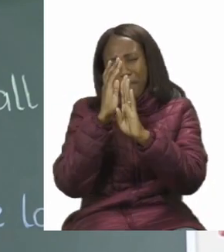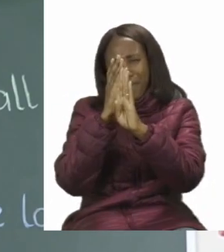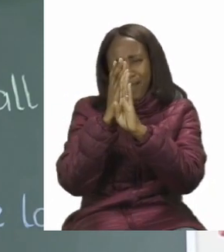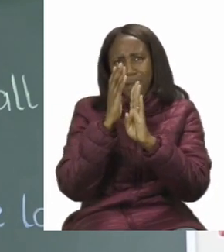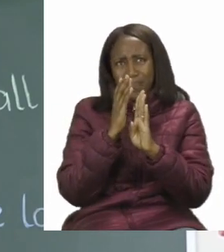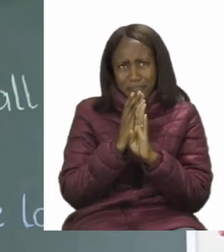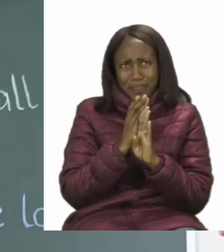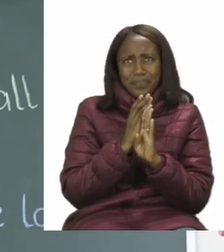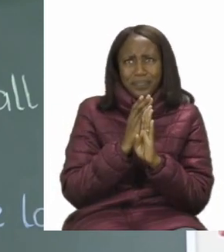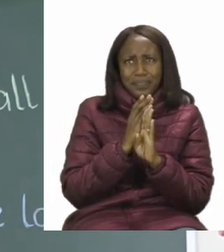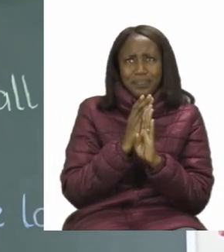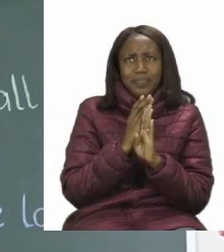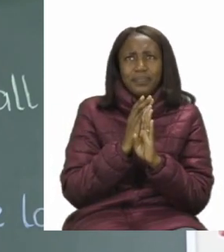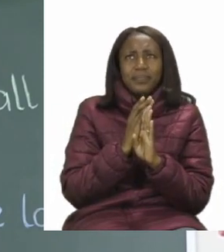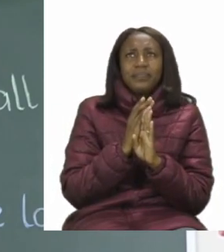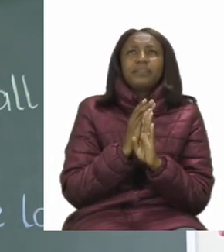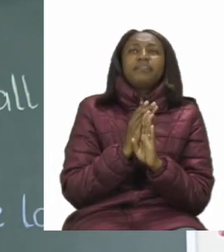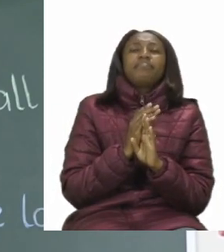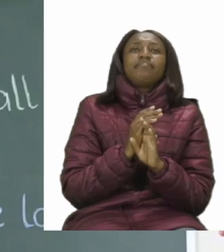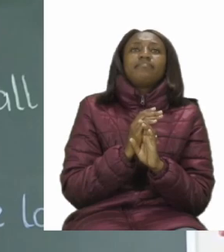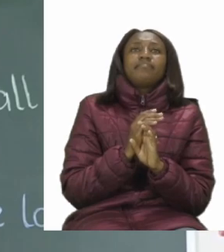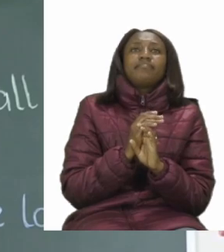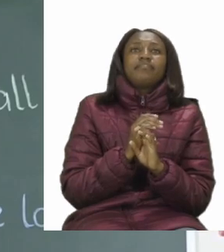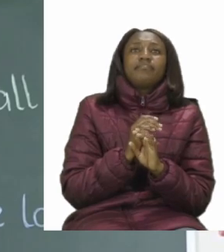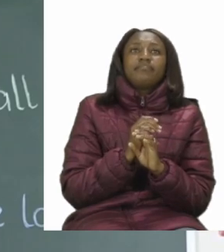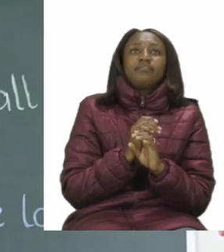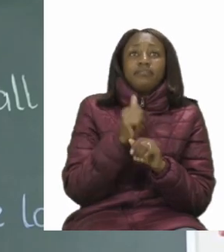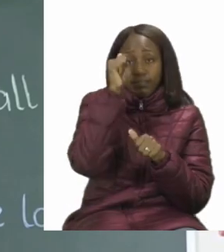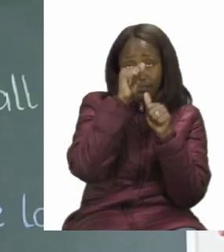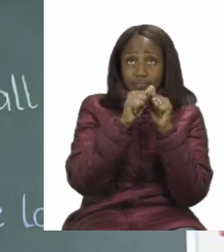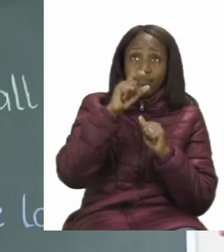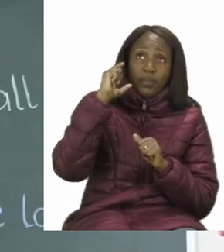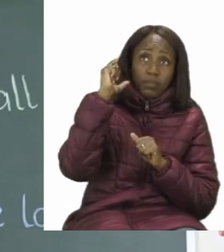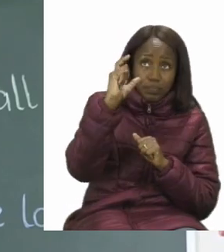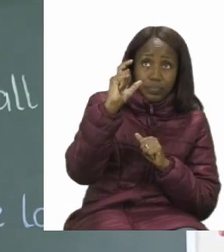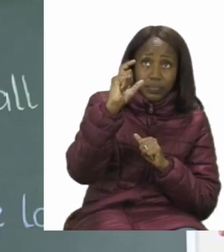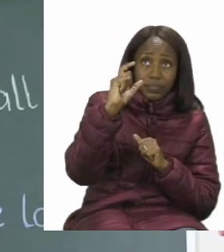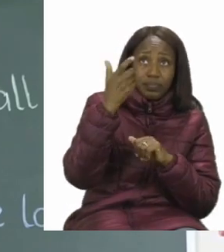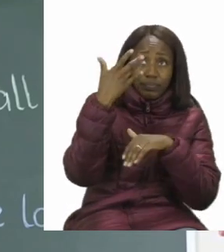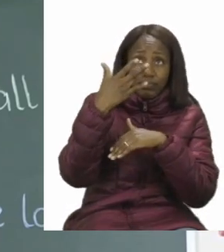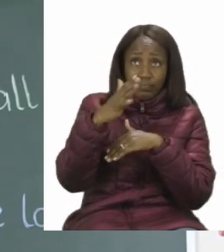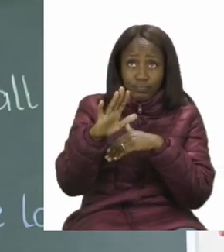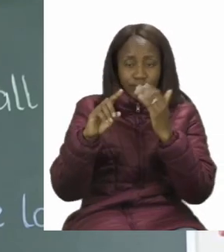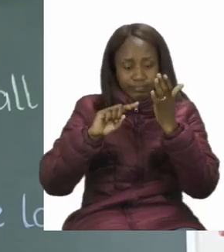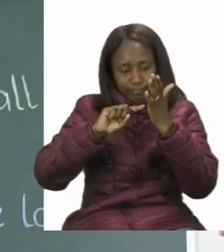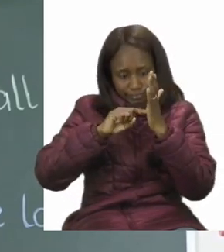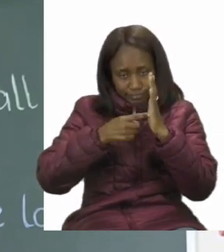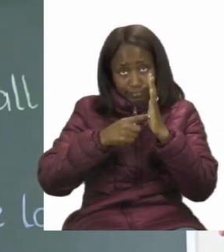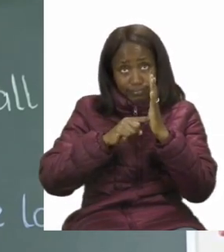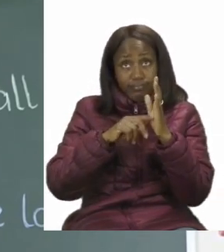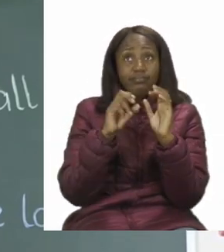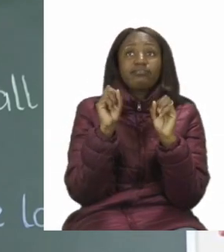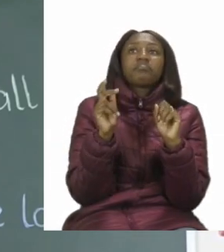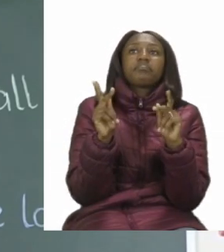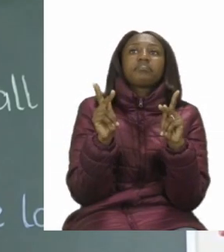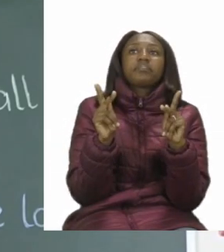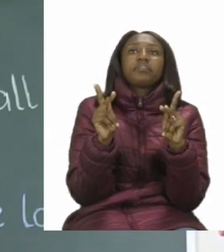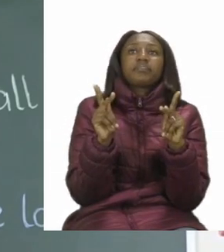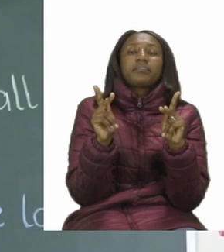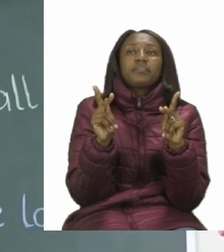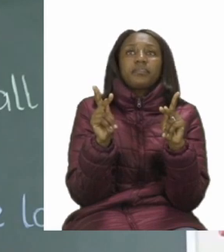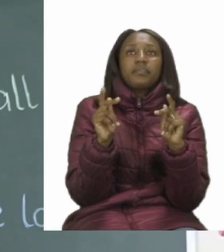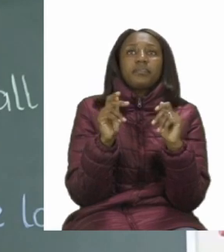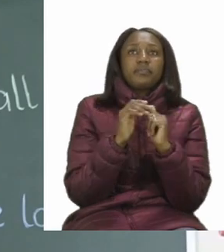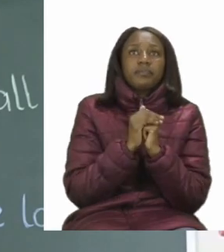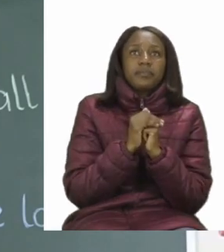sure they make sense before you write them down. Then don't forget to start your sentence with a capital letter and then end it with a